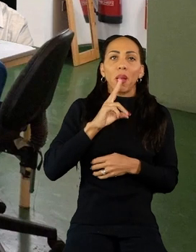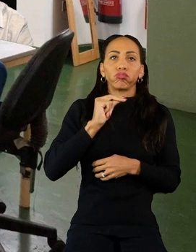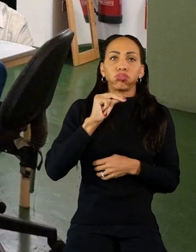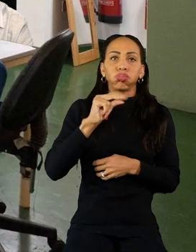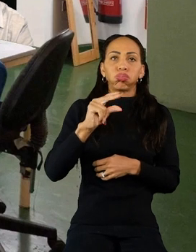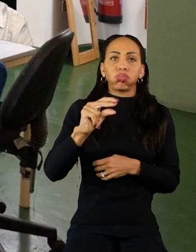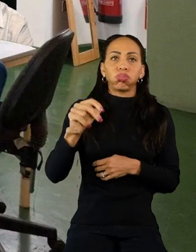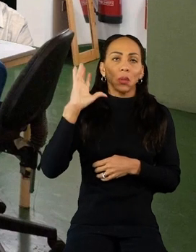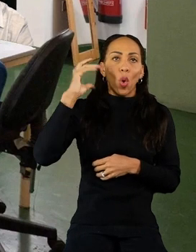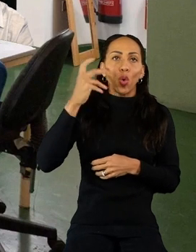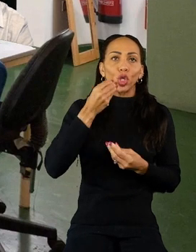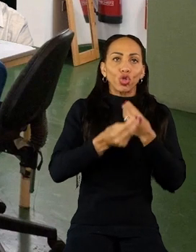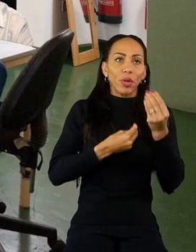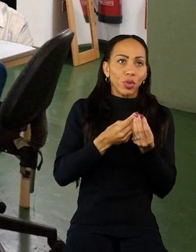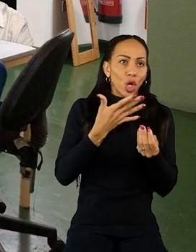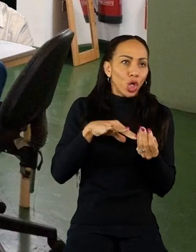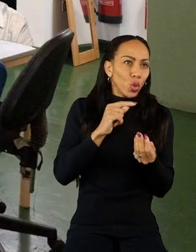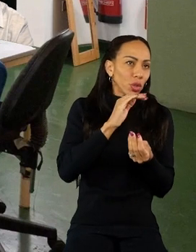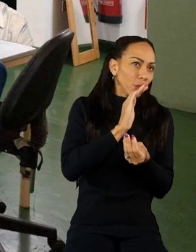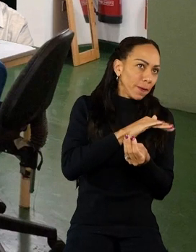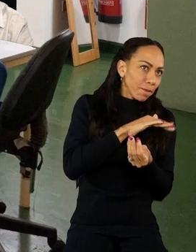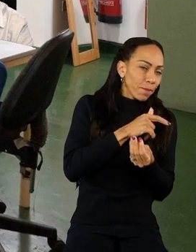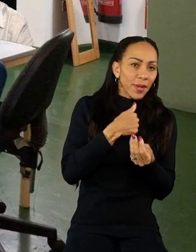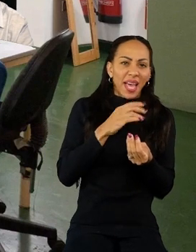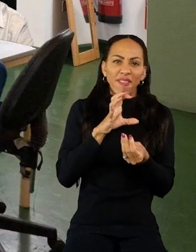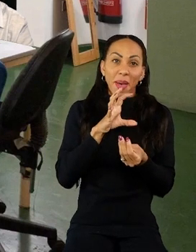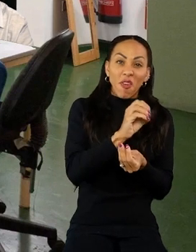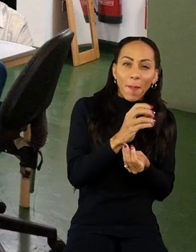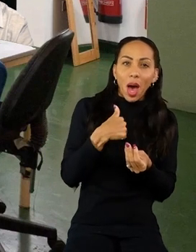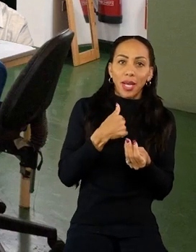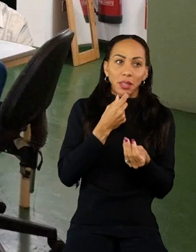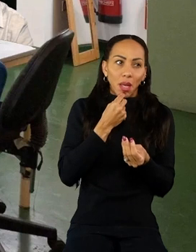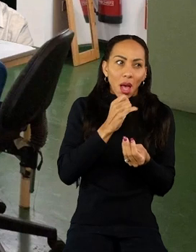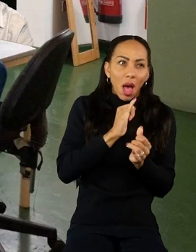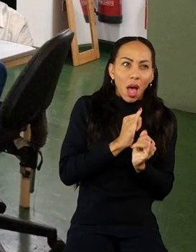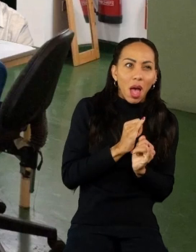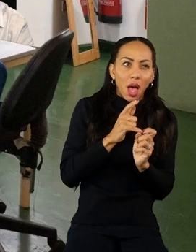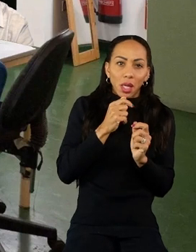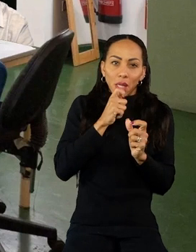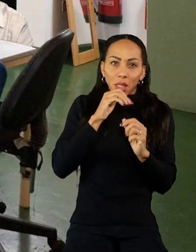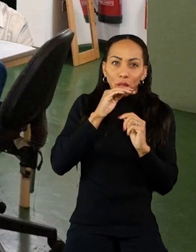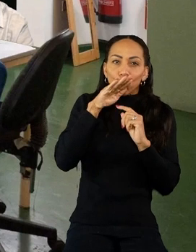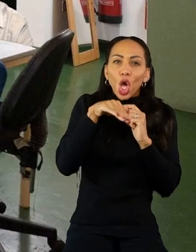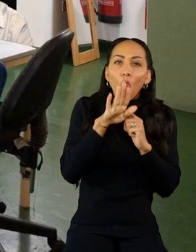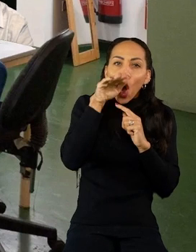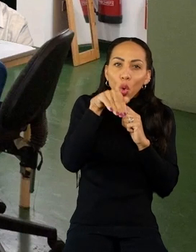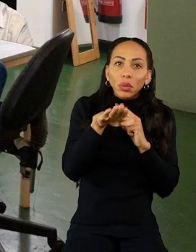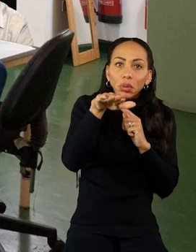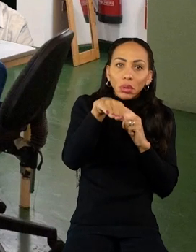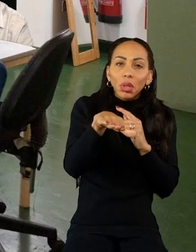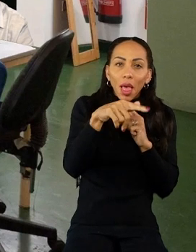want to have like really bland, serious audio description. You'd want to maybe have audio description that has a bit